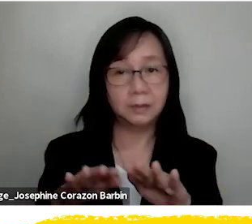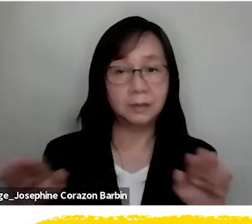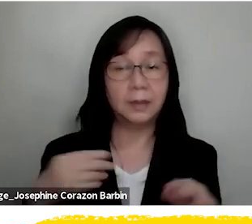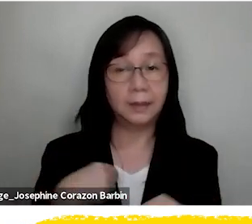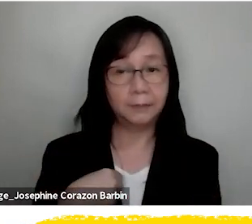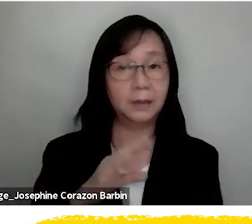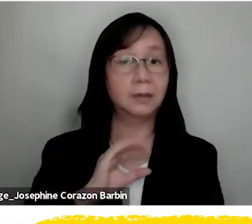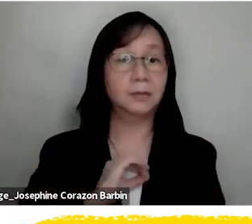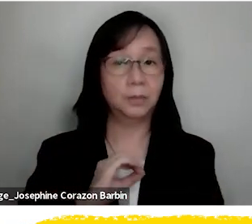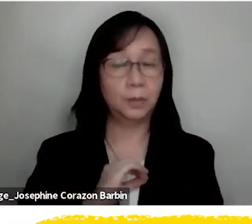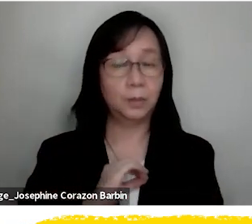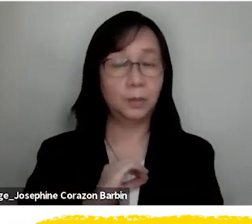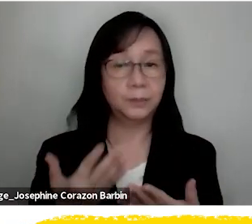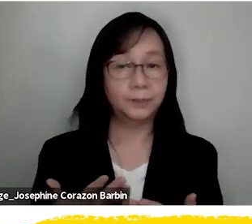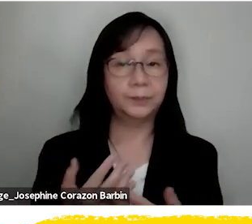be